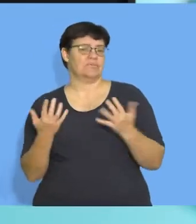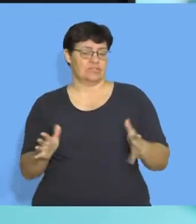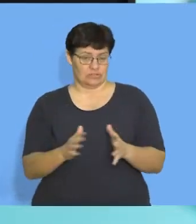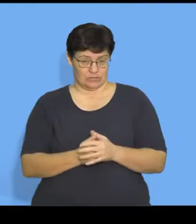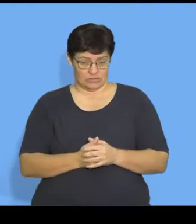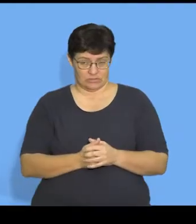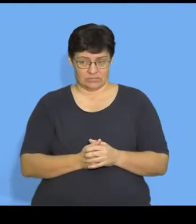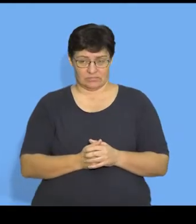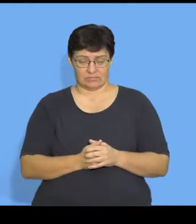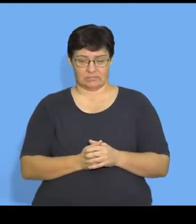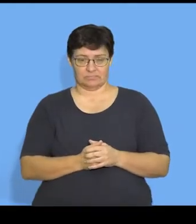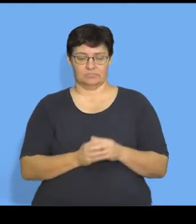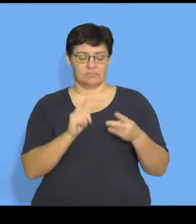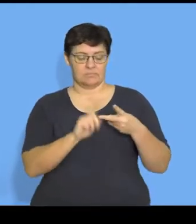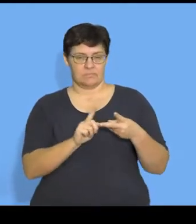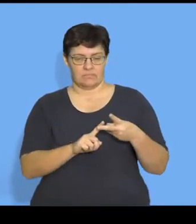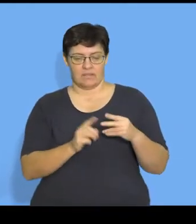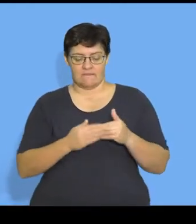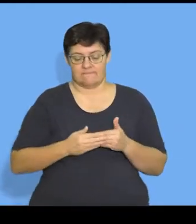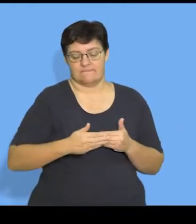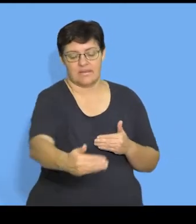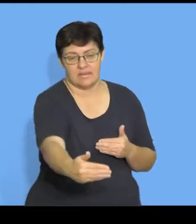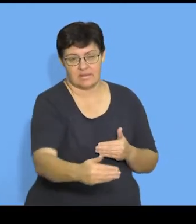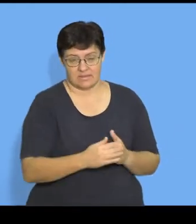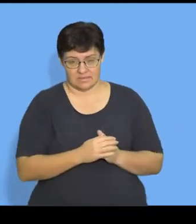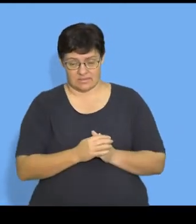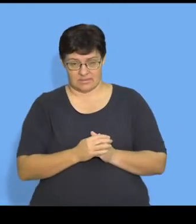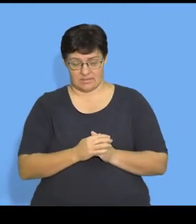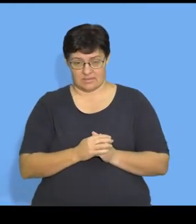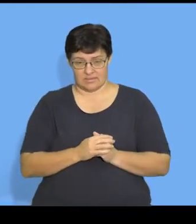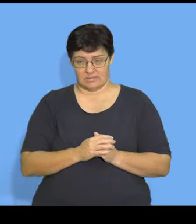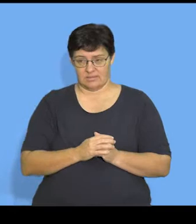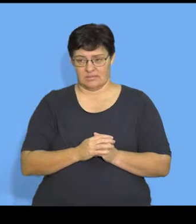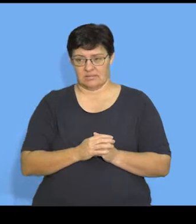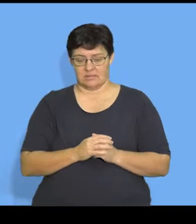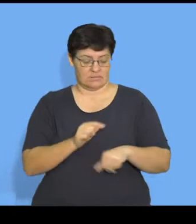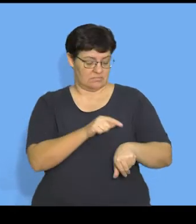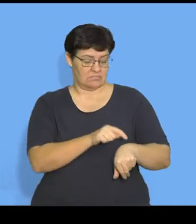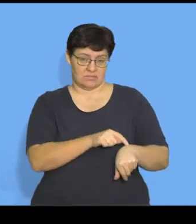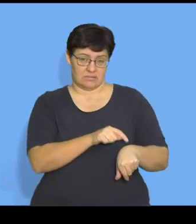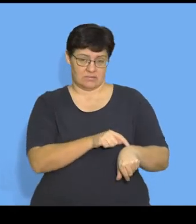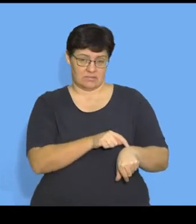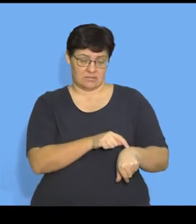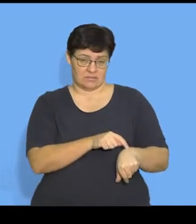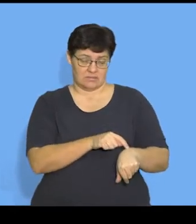in. Another one is distance. And if we go back to our fitness trackers